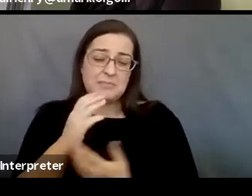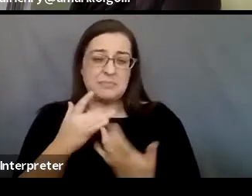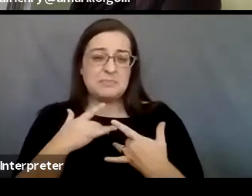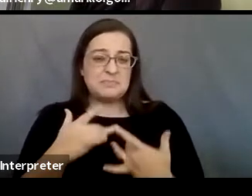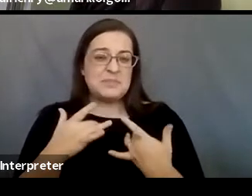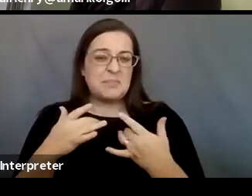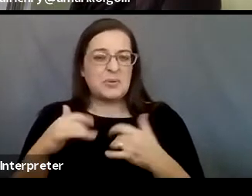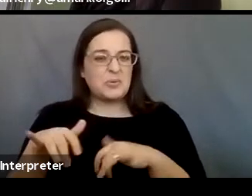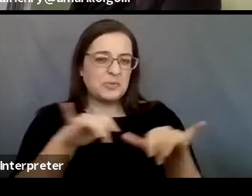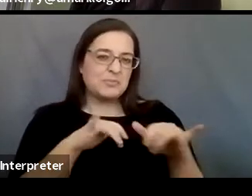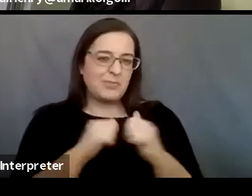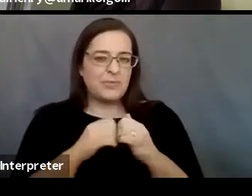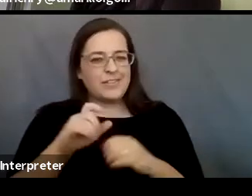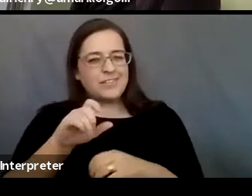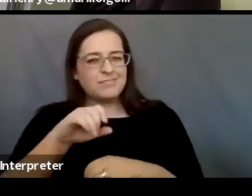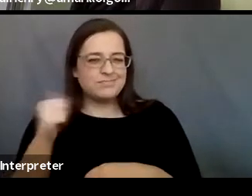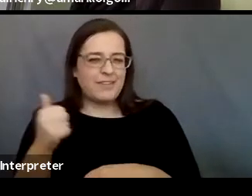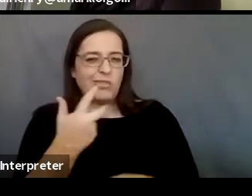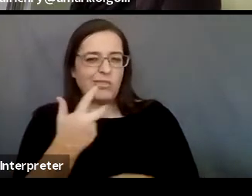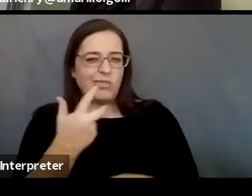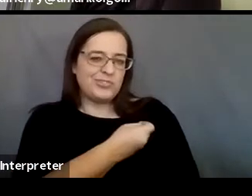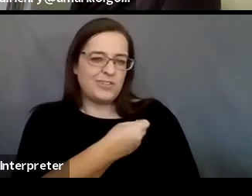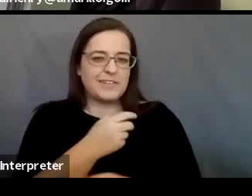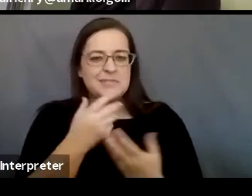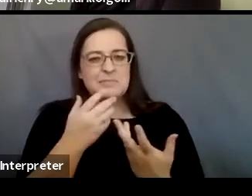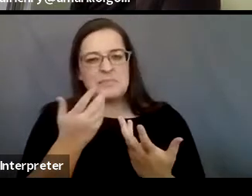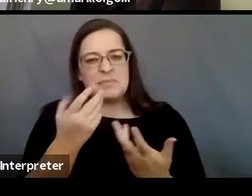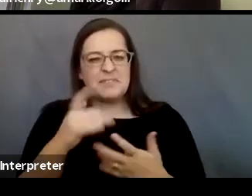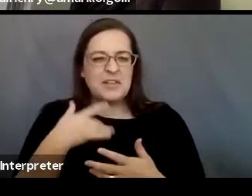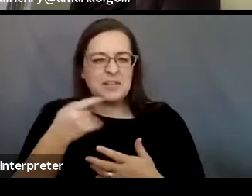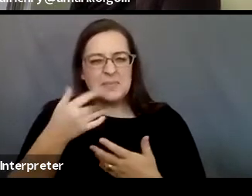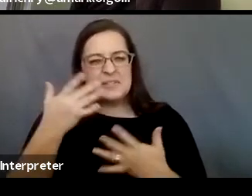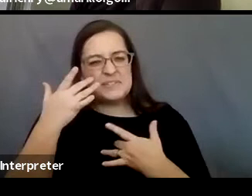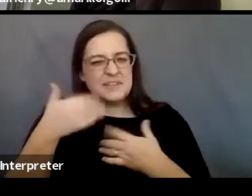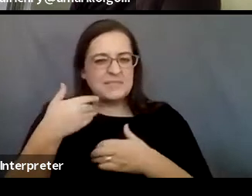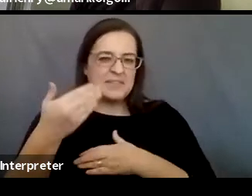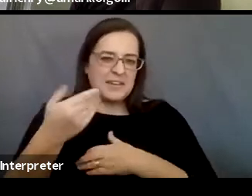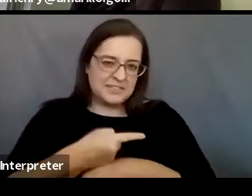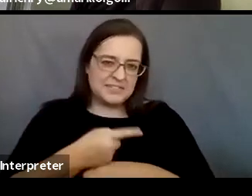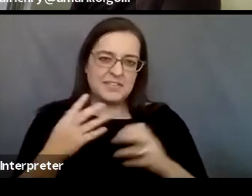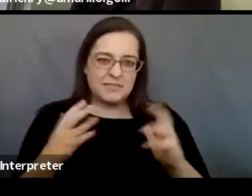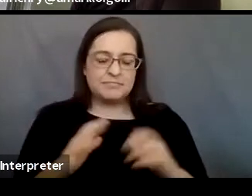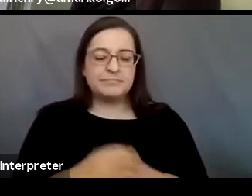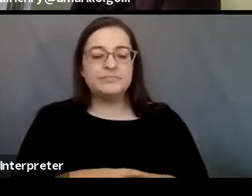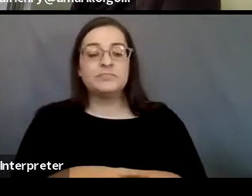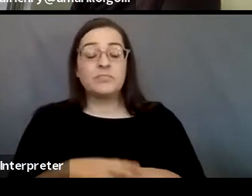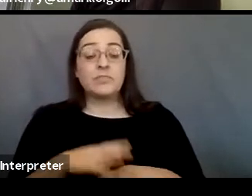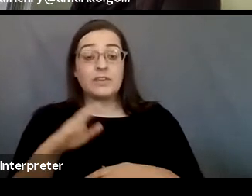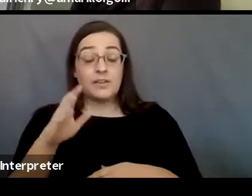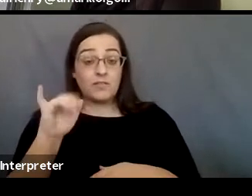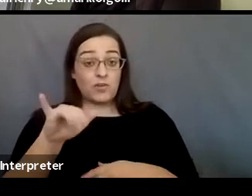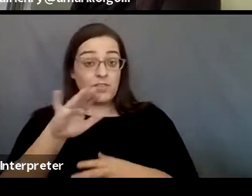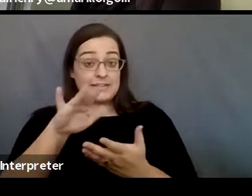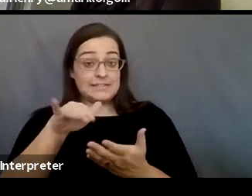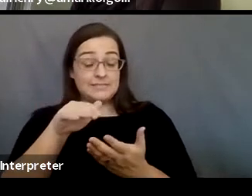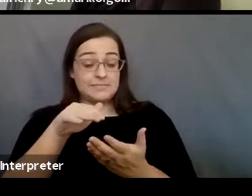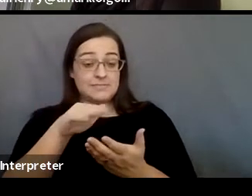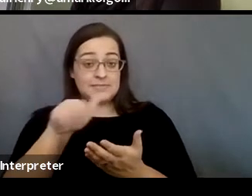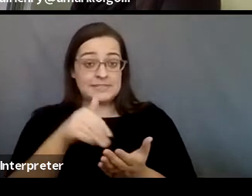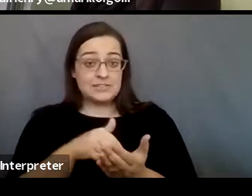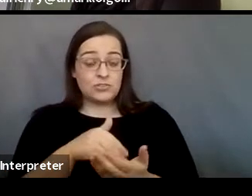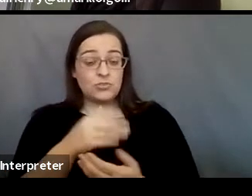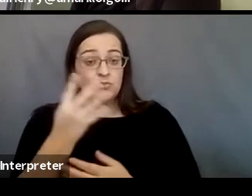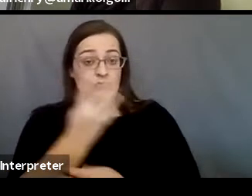with most of the vaccines that have been well established. From a standpoint of the infusion center that was mentioned by Casie